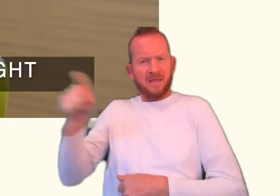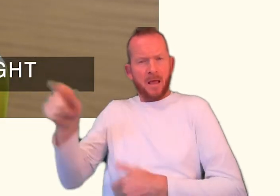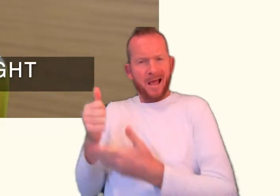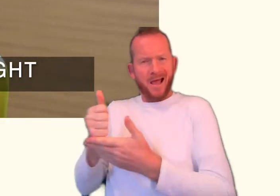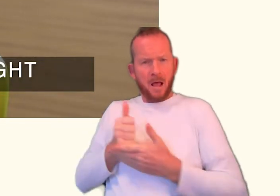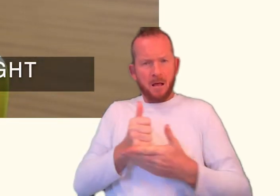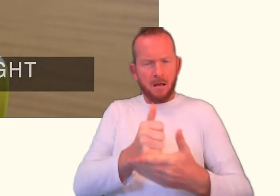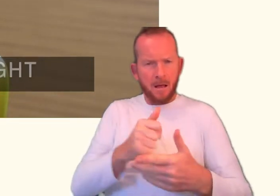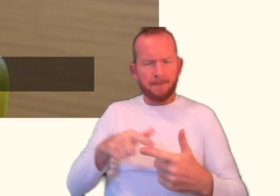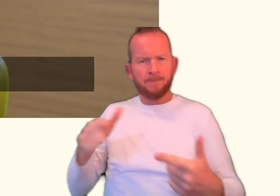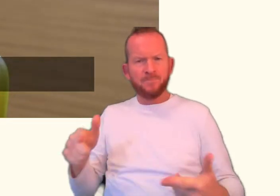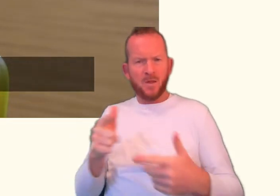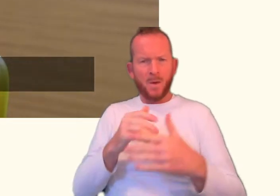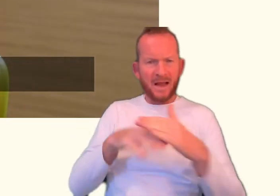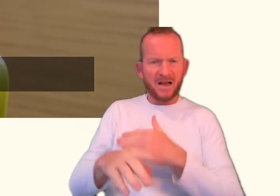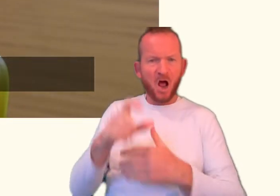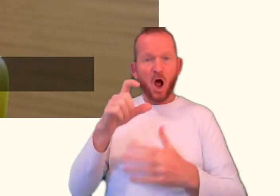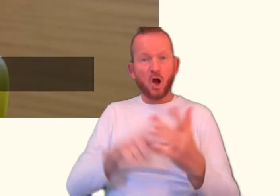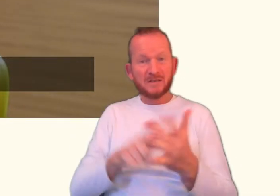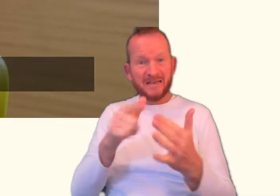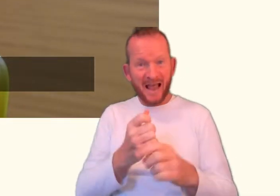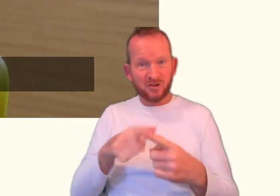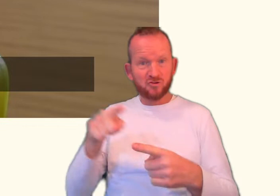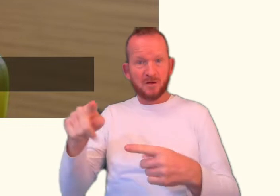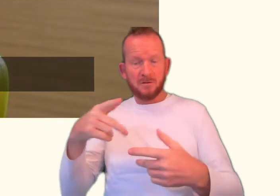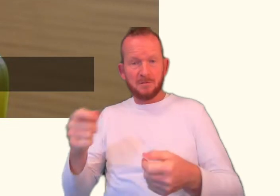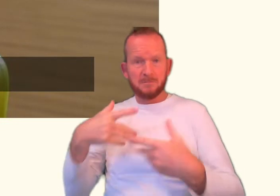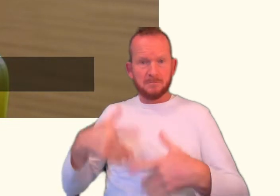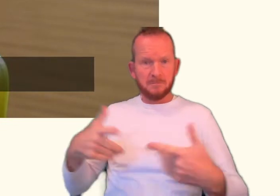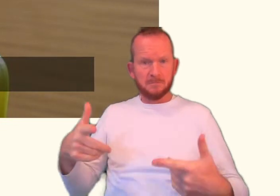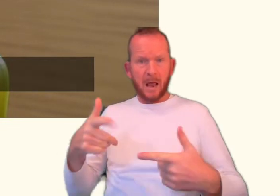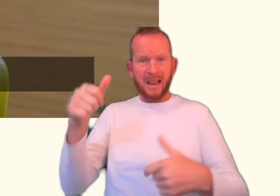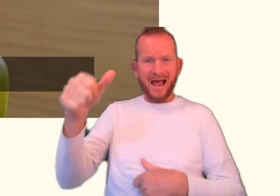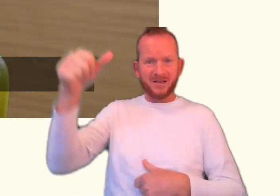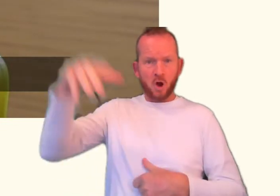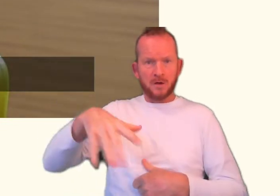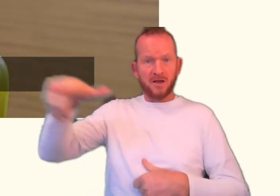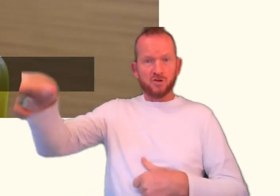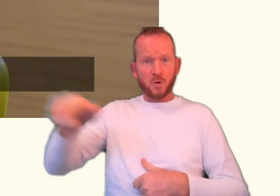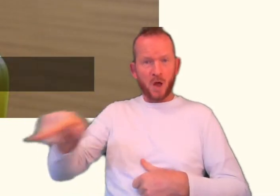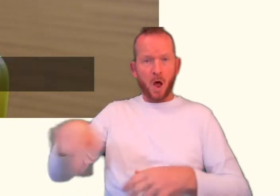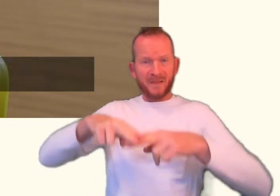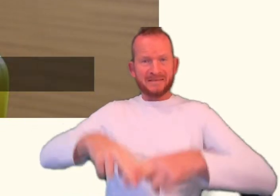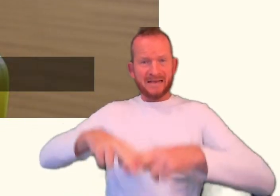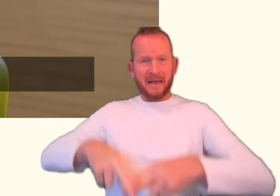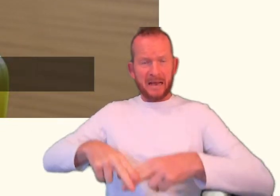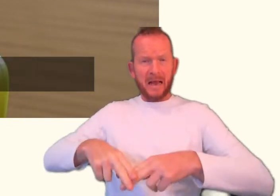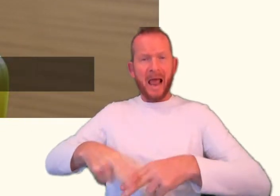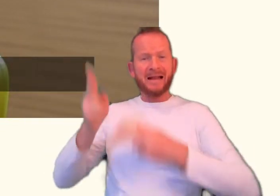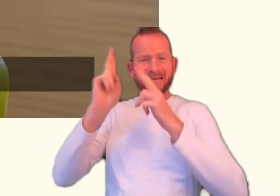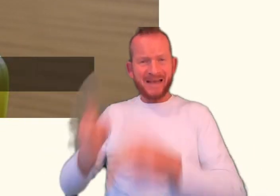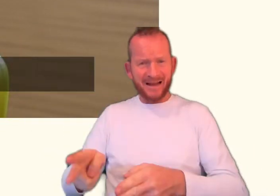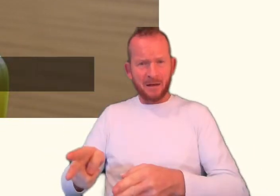in, concierge put the light on, she was there, dead, on the settee. And I sat screaming.